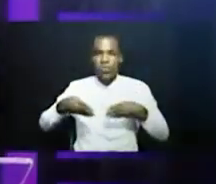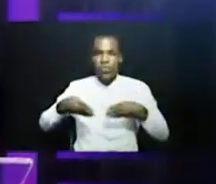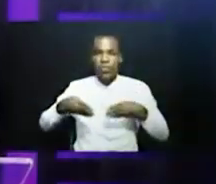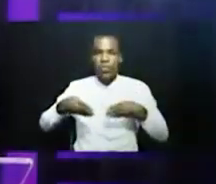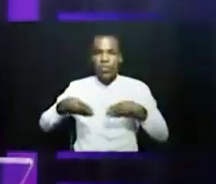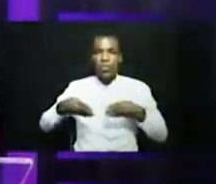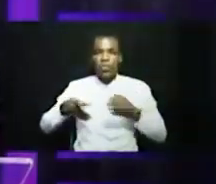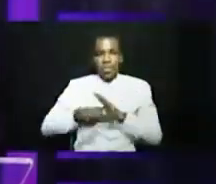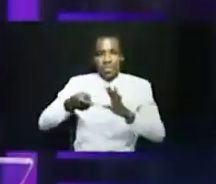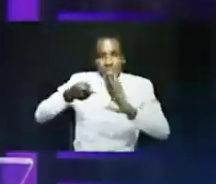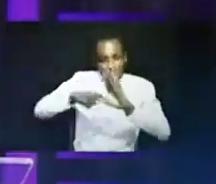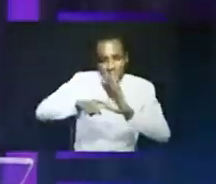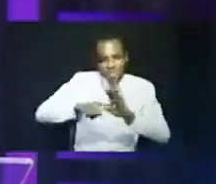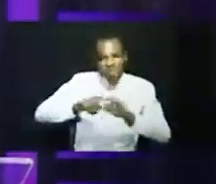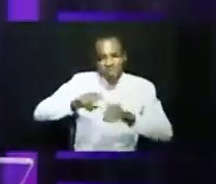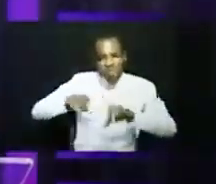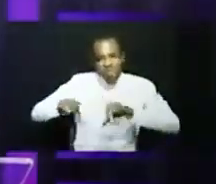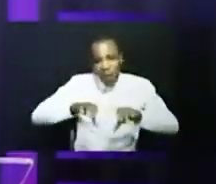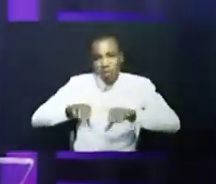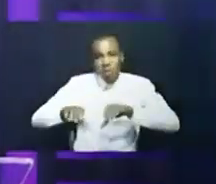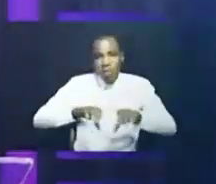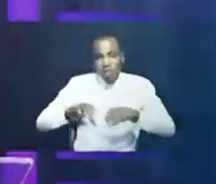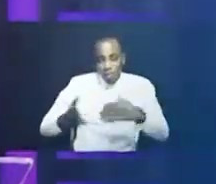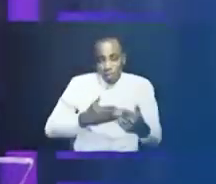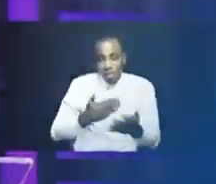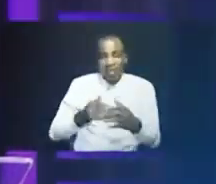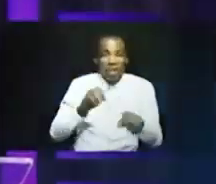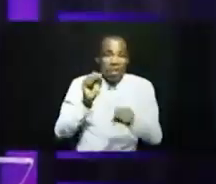then take steps to deal with your sphere.